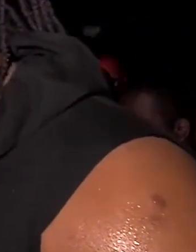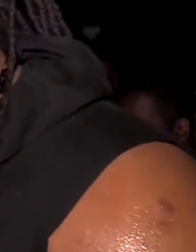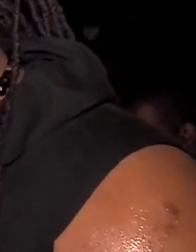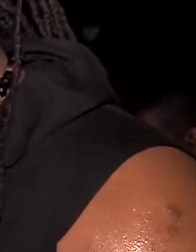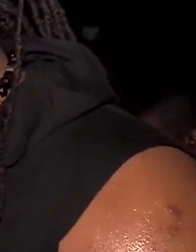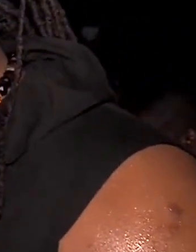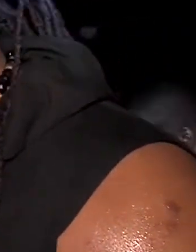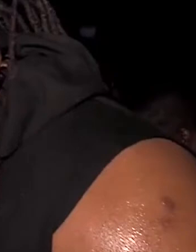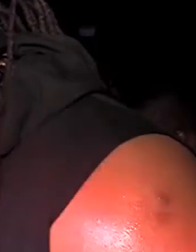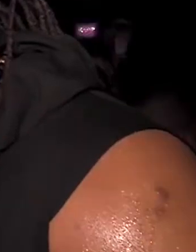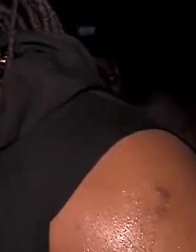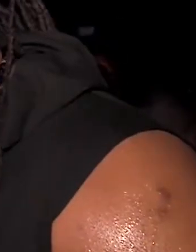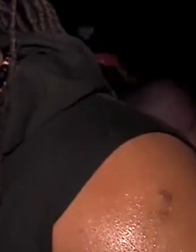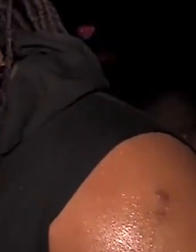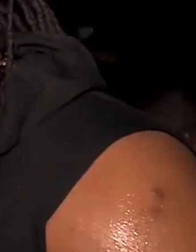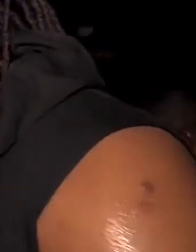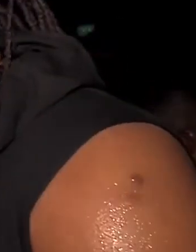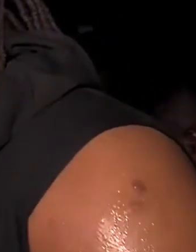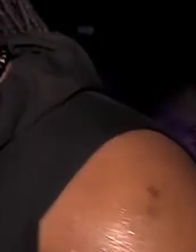without pace.